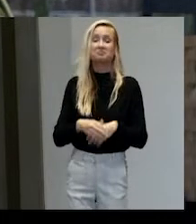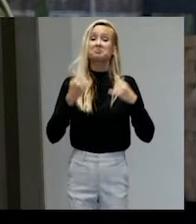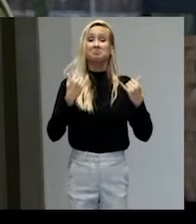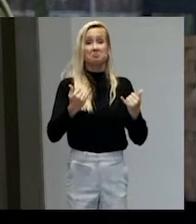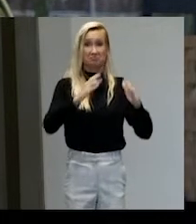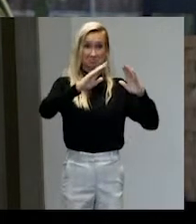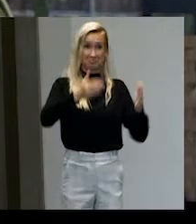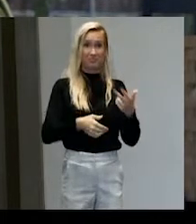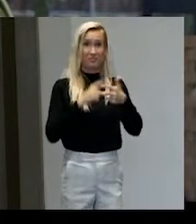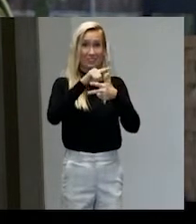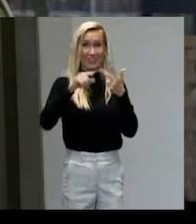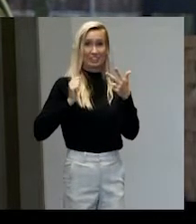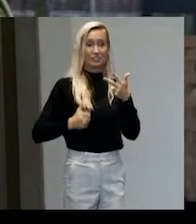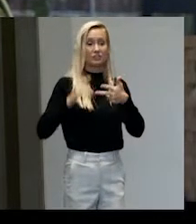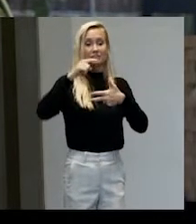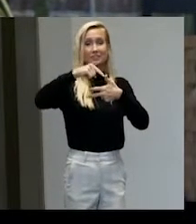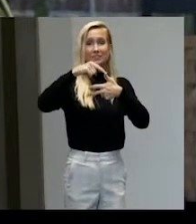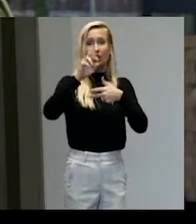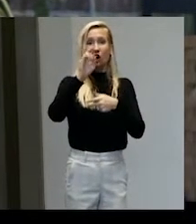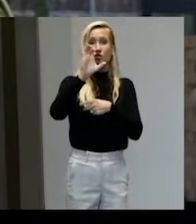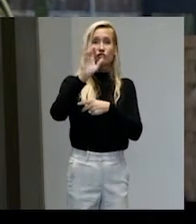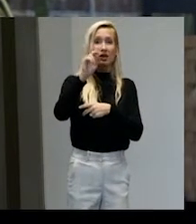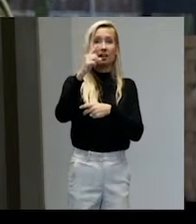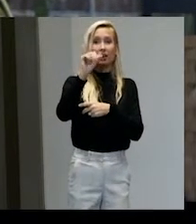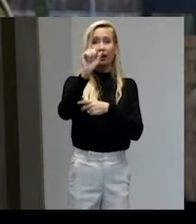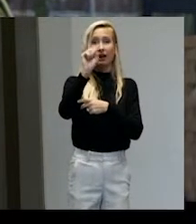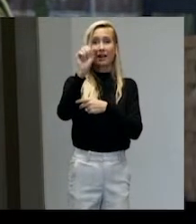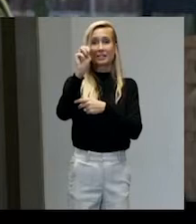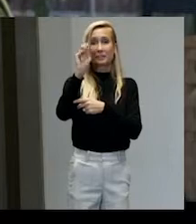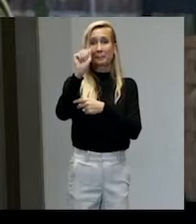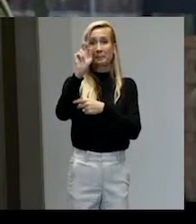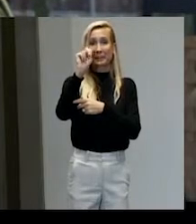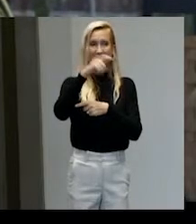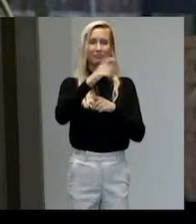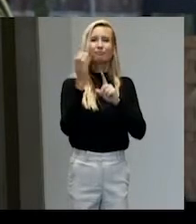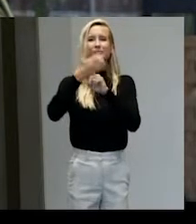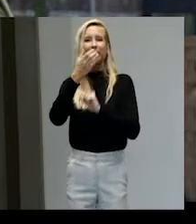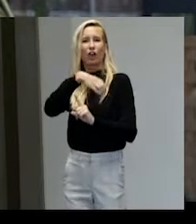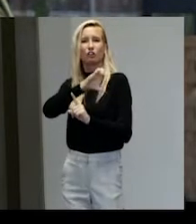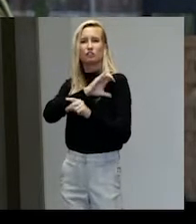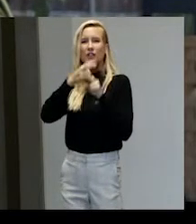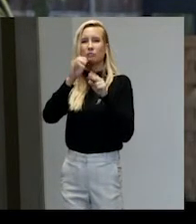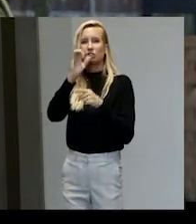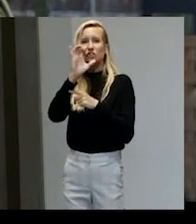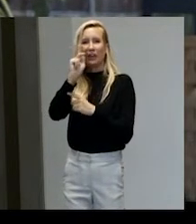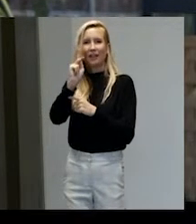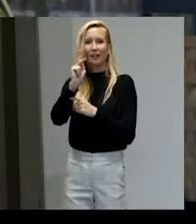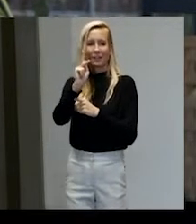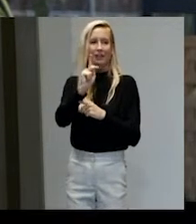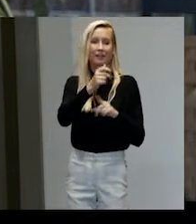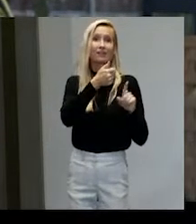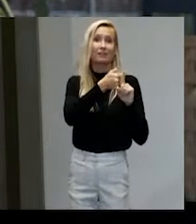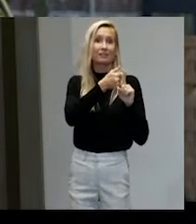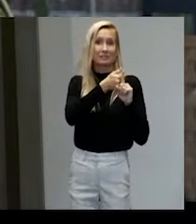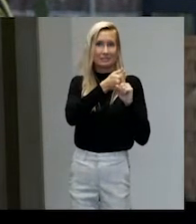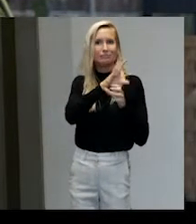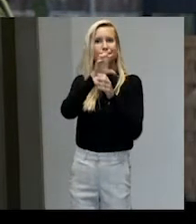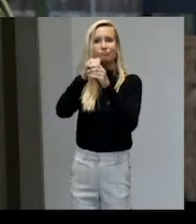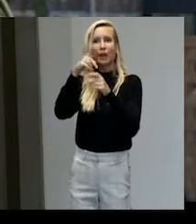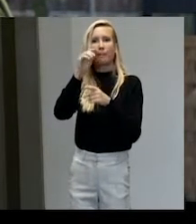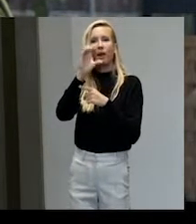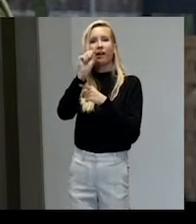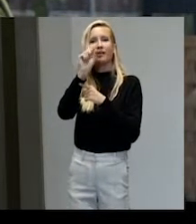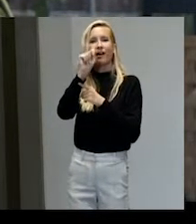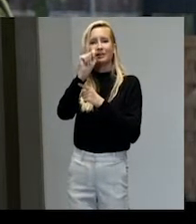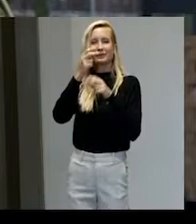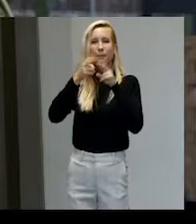plays Jack, he is a comedian and host of the podcast Take Your Shoes Off. He previously starred